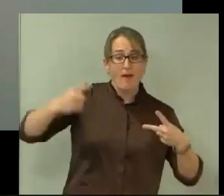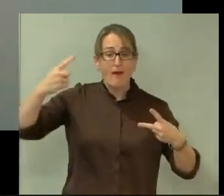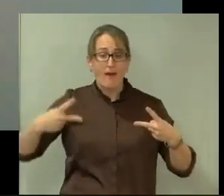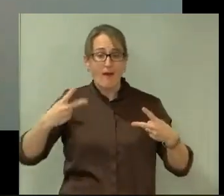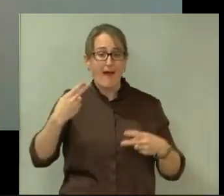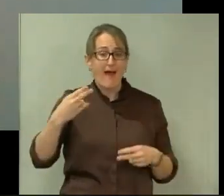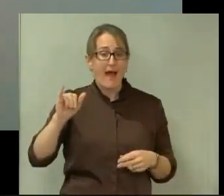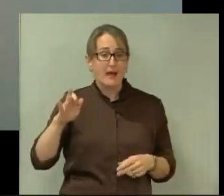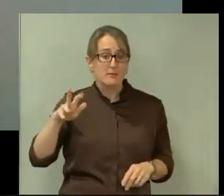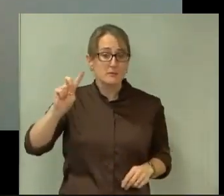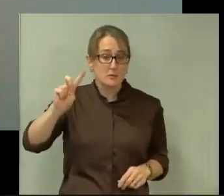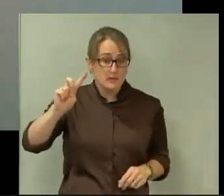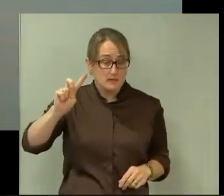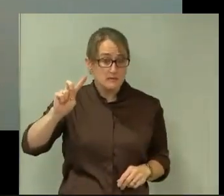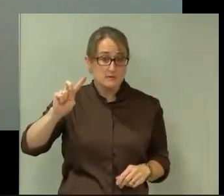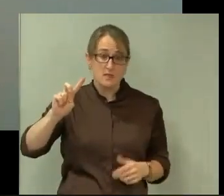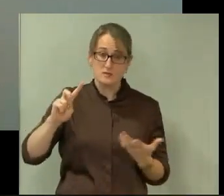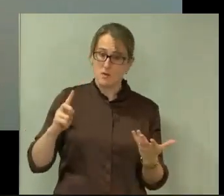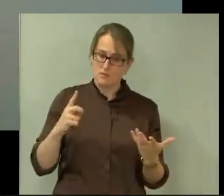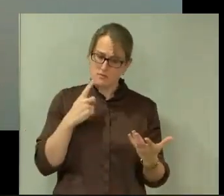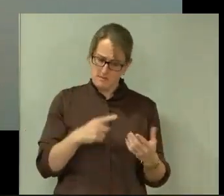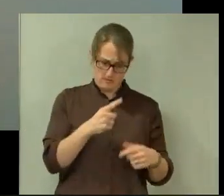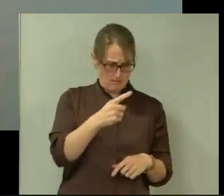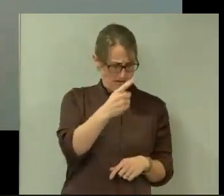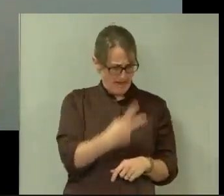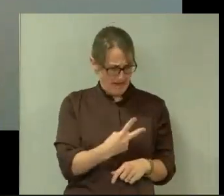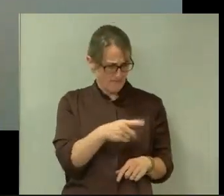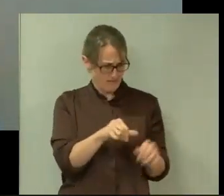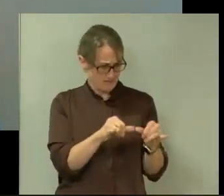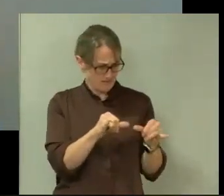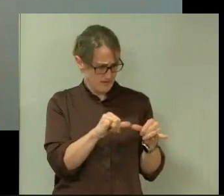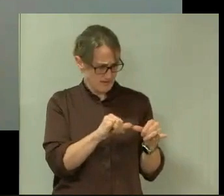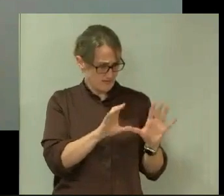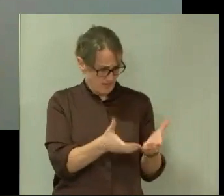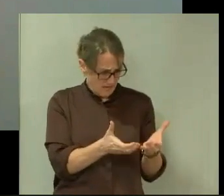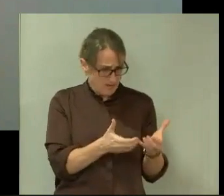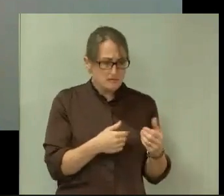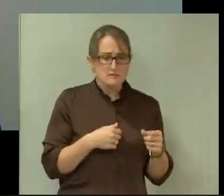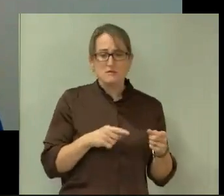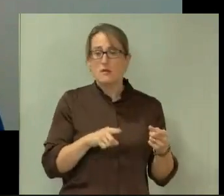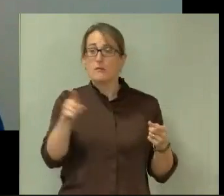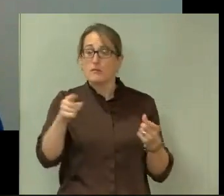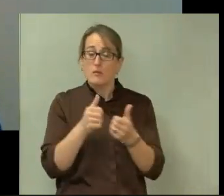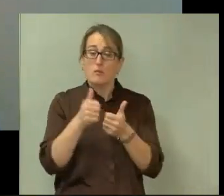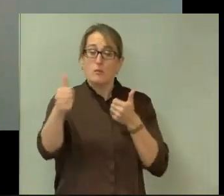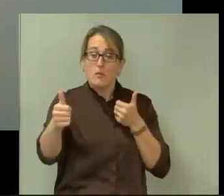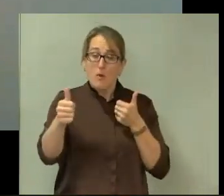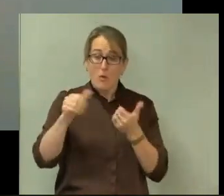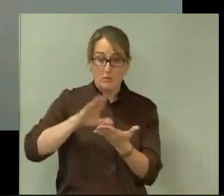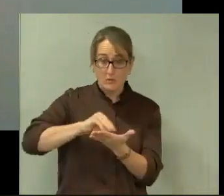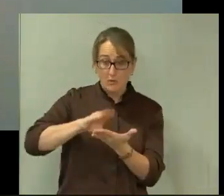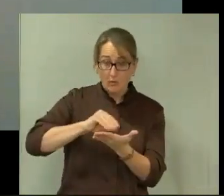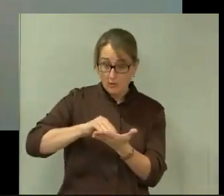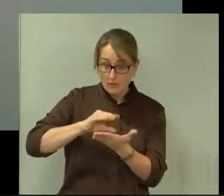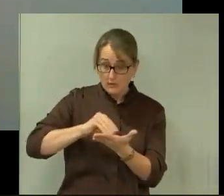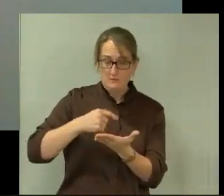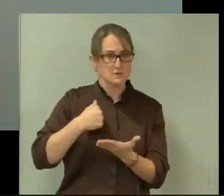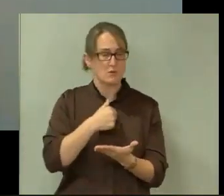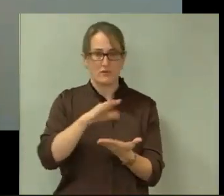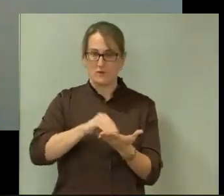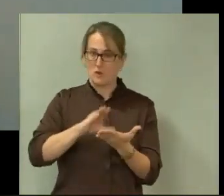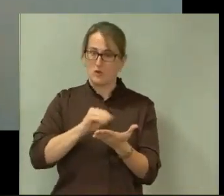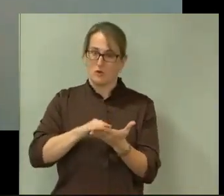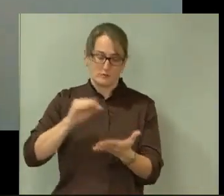that will support half of the size of the class through the remote learning, because we have learned amazing things. When we